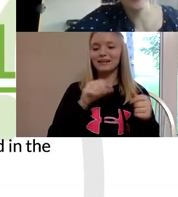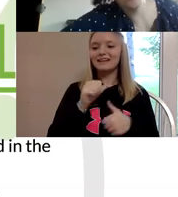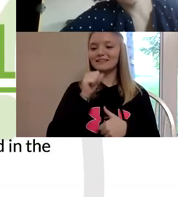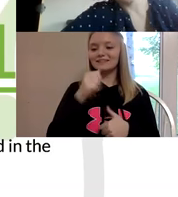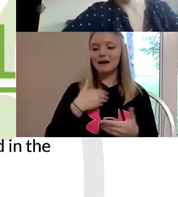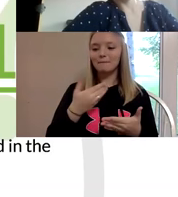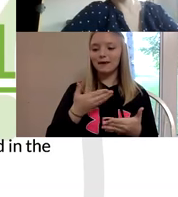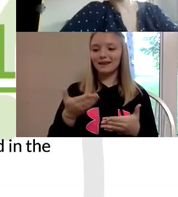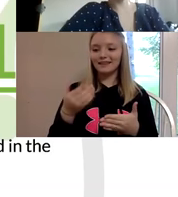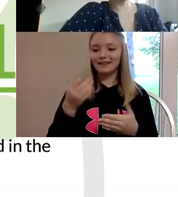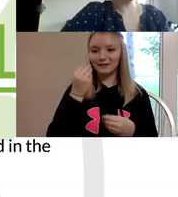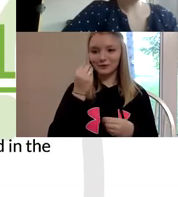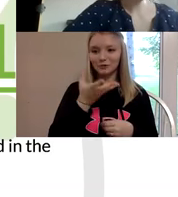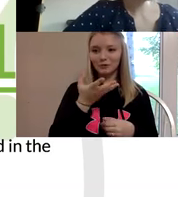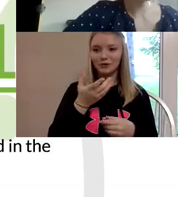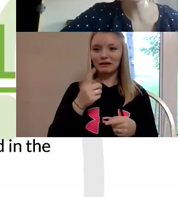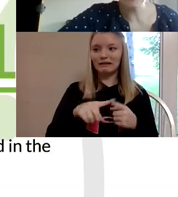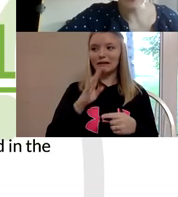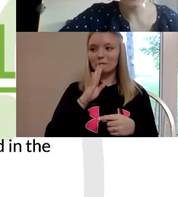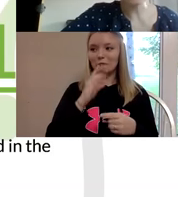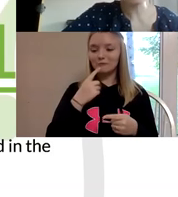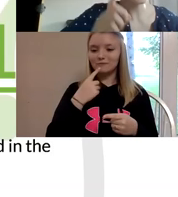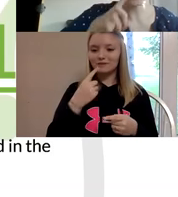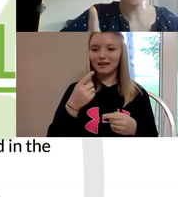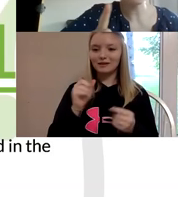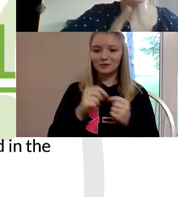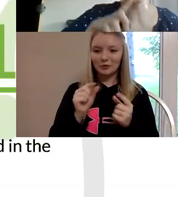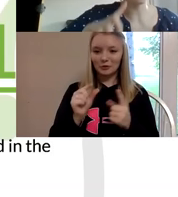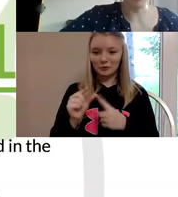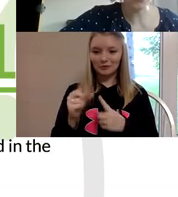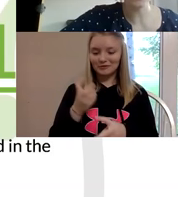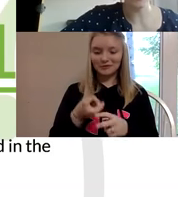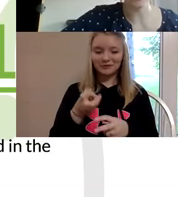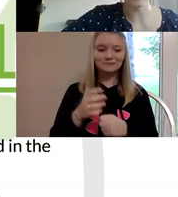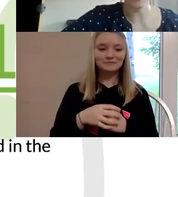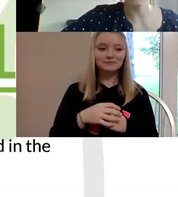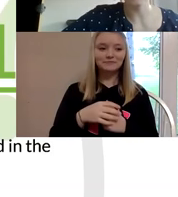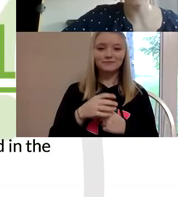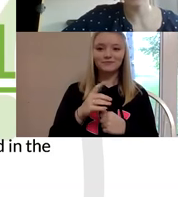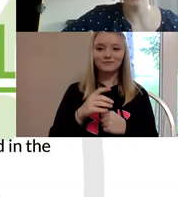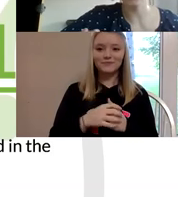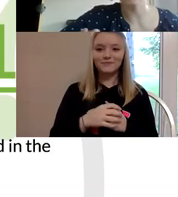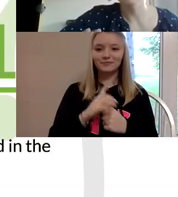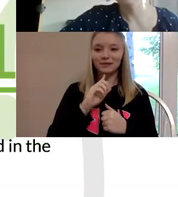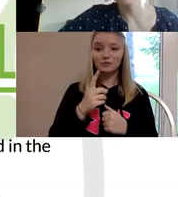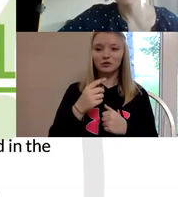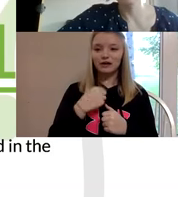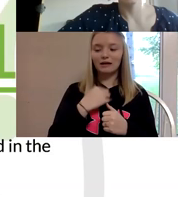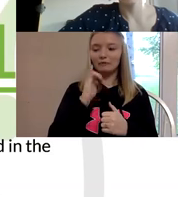doing this. Cannabidiol, and I'm sure I'm going to butcher that again. So,